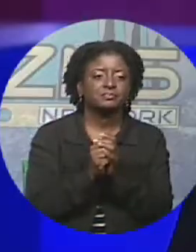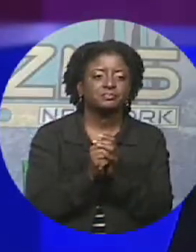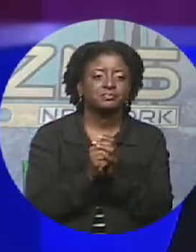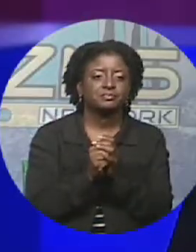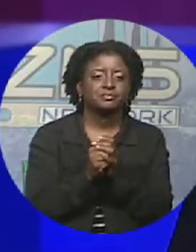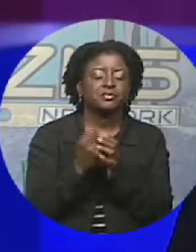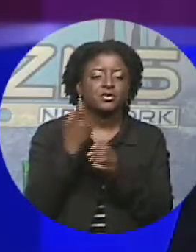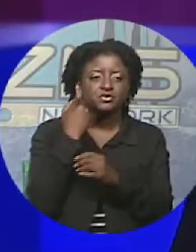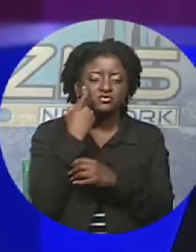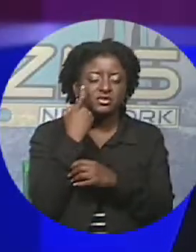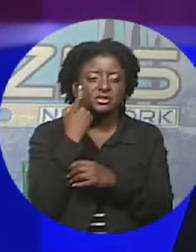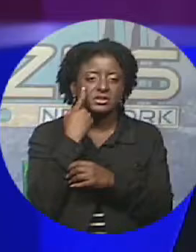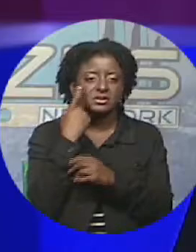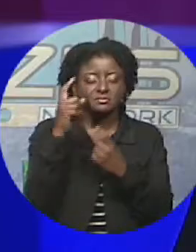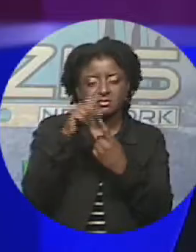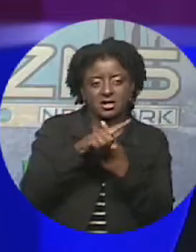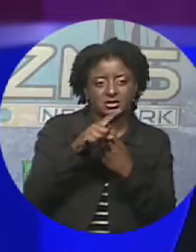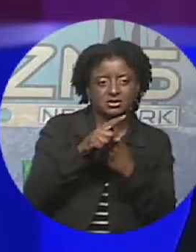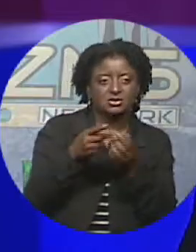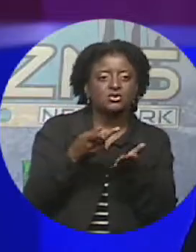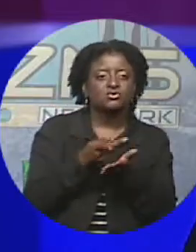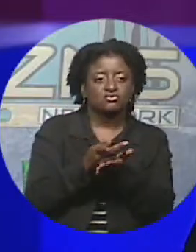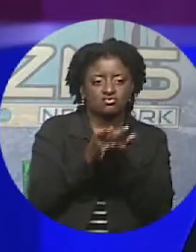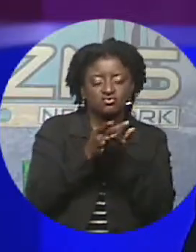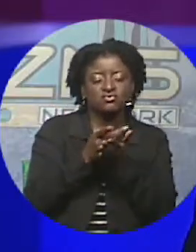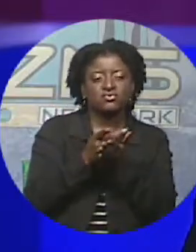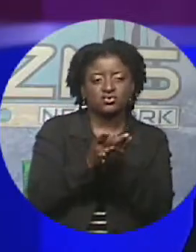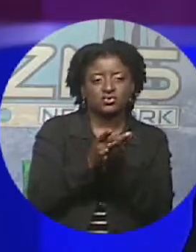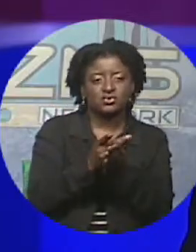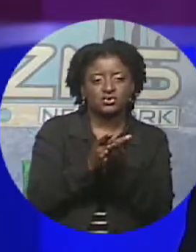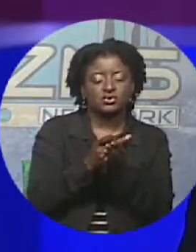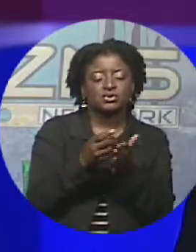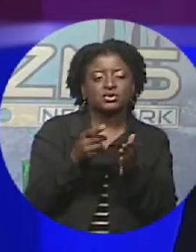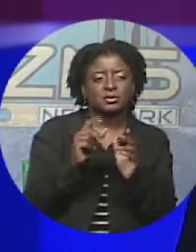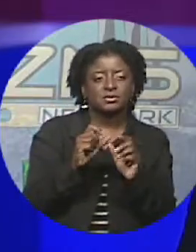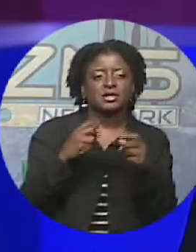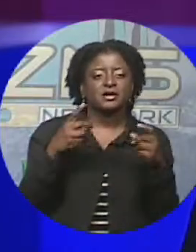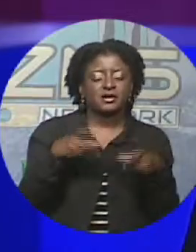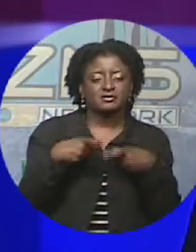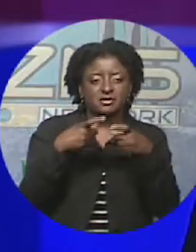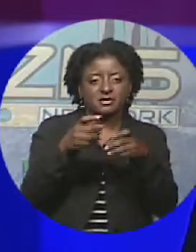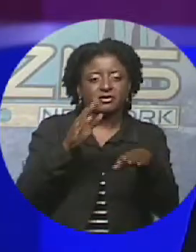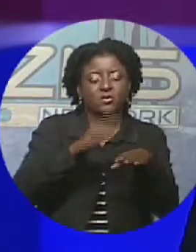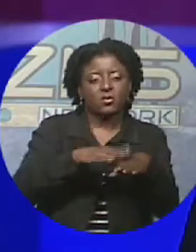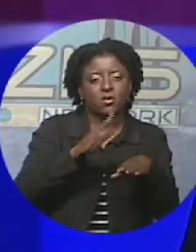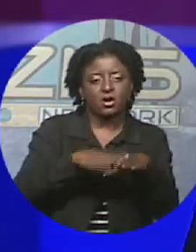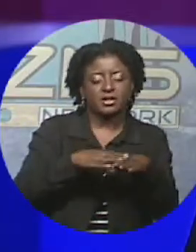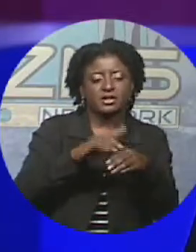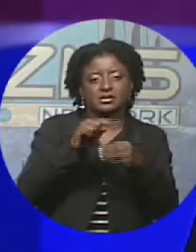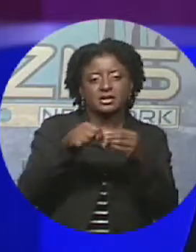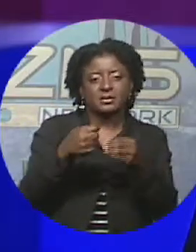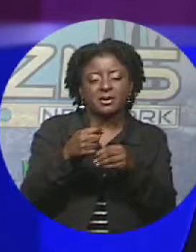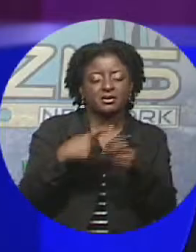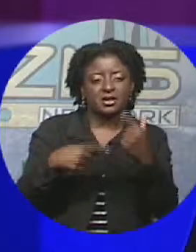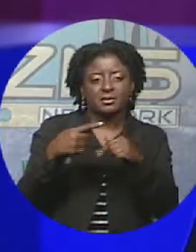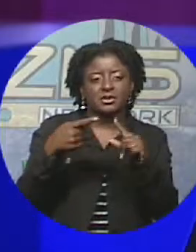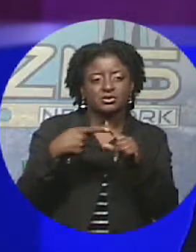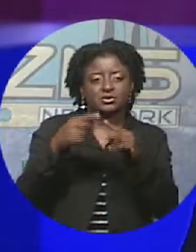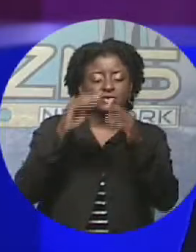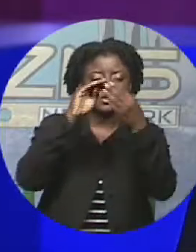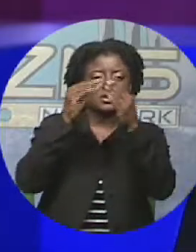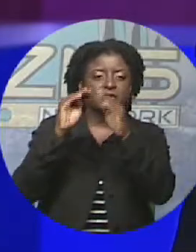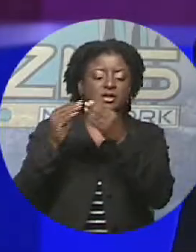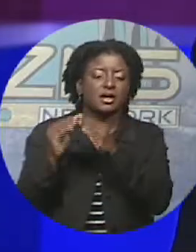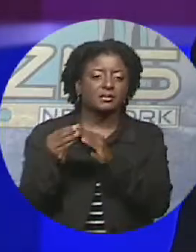In recent months, cruise liners have issued warnings about the criminal element in the capital. The tourism minister was asked whether he believed crime had